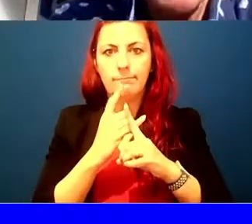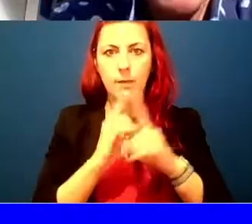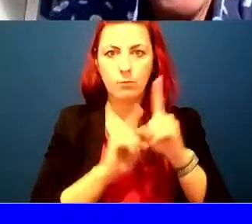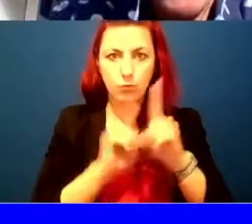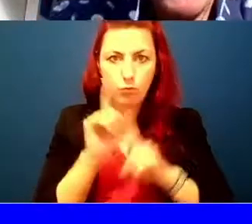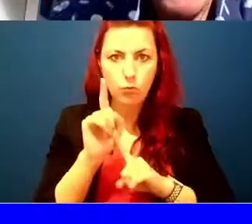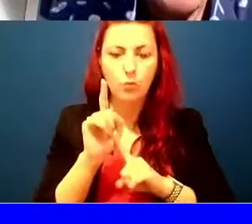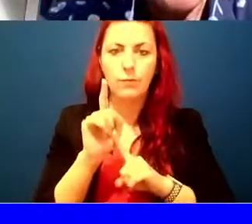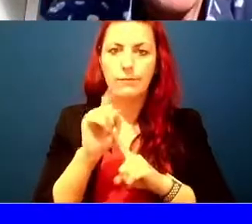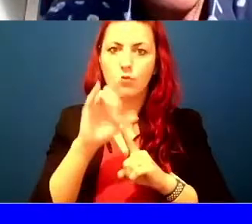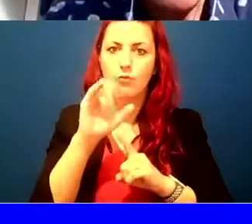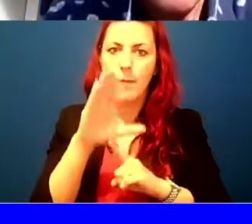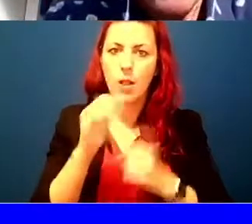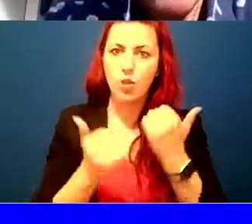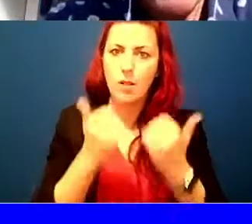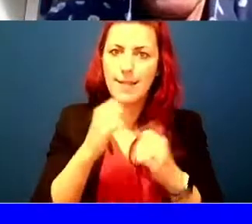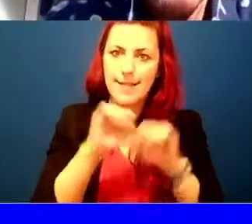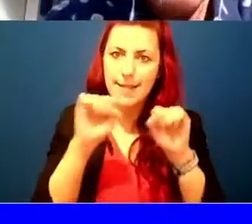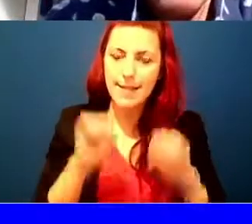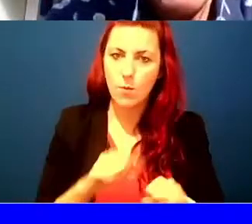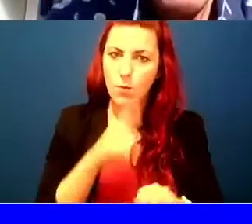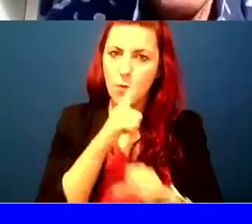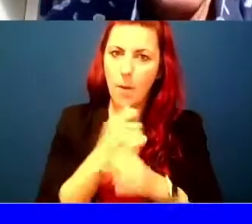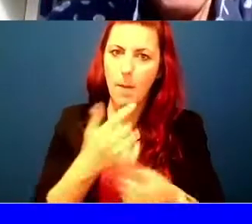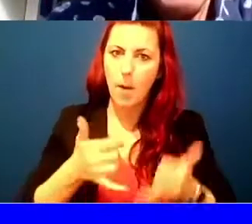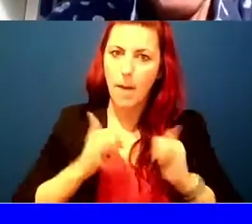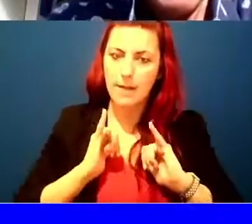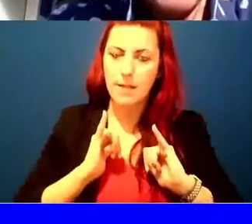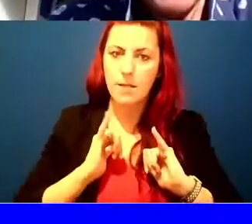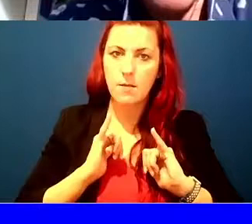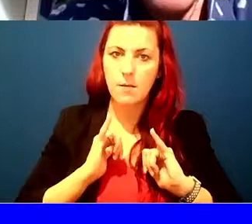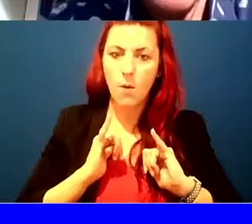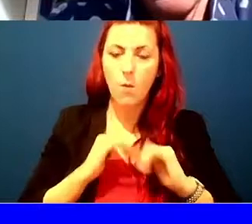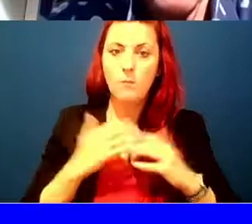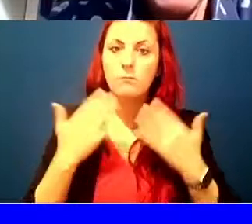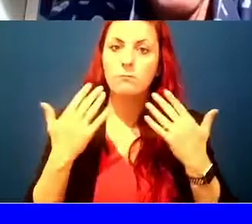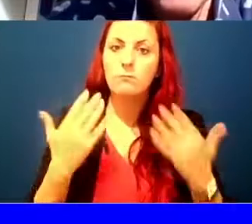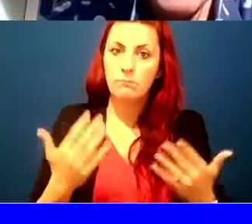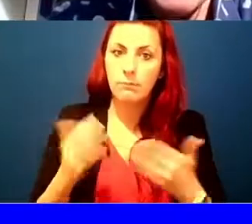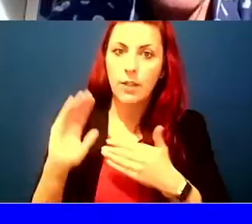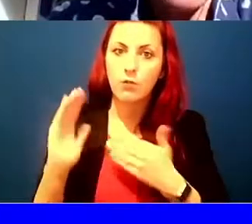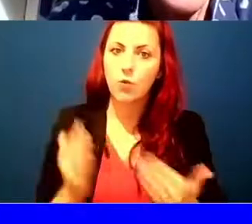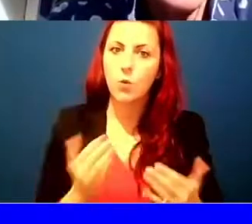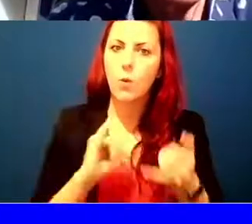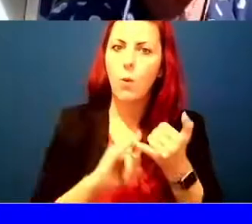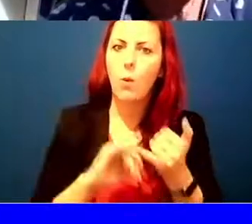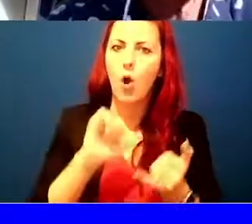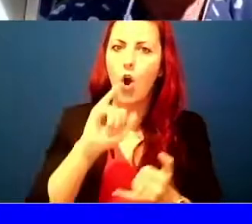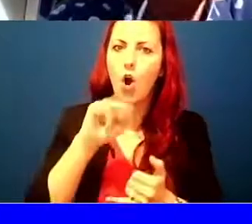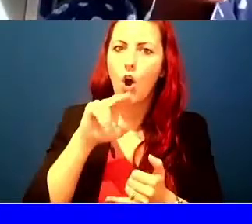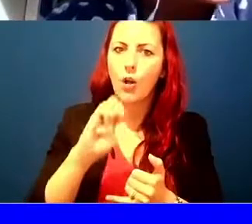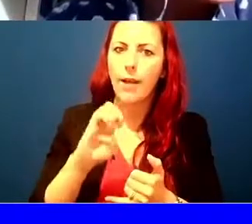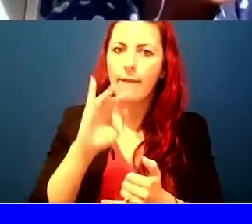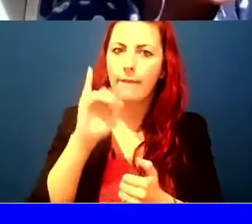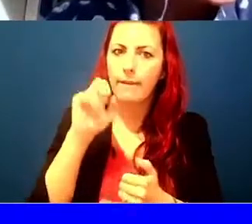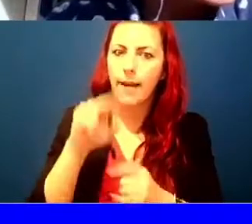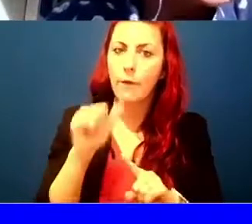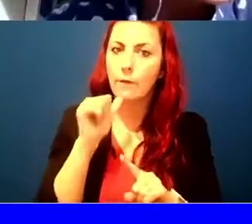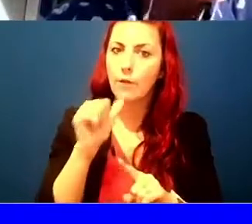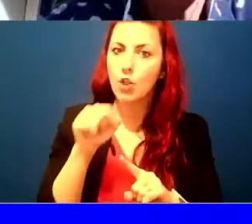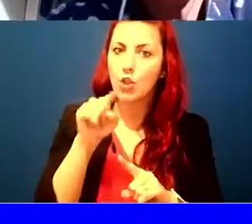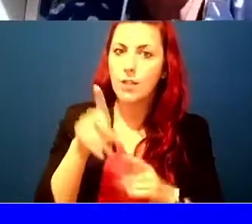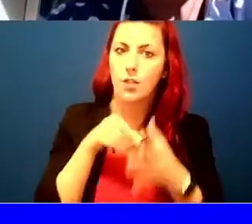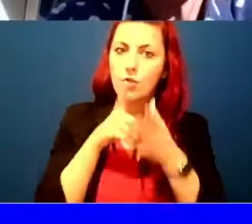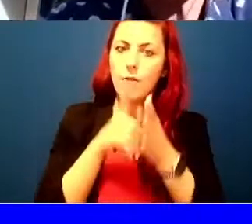capacity. Without further ado, I would like to introduce Áine Flynn, Director of the Decision